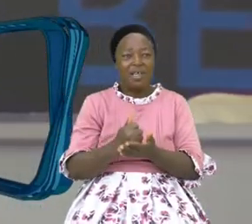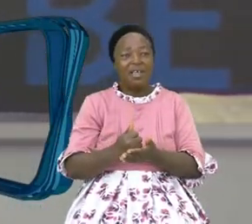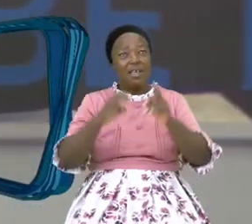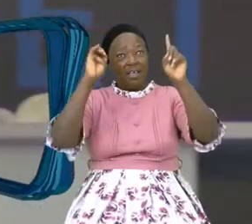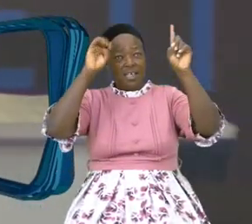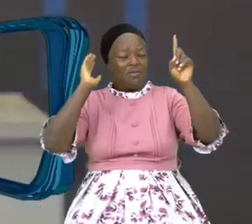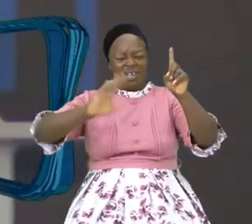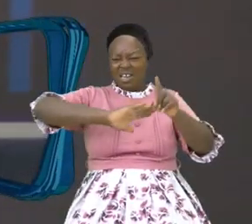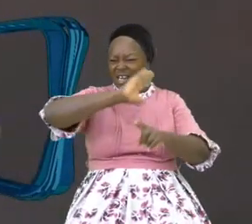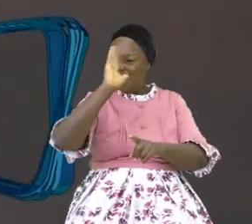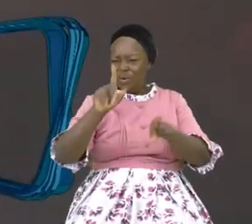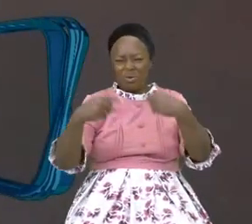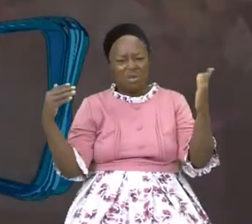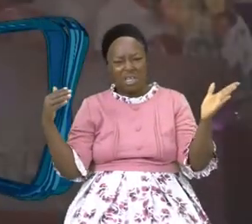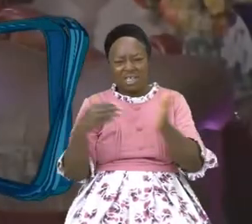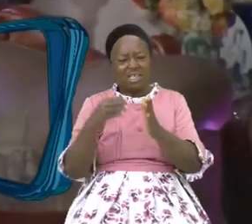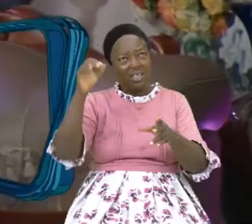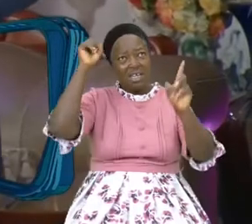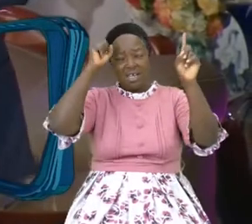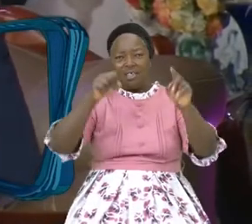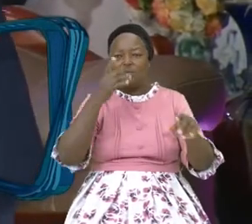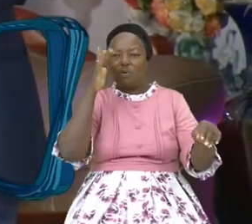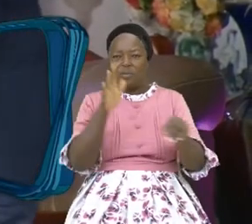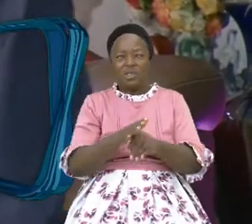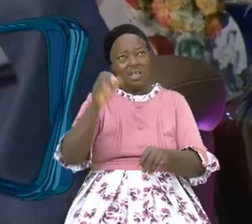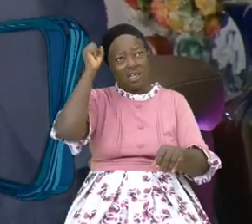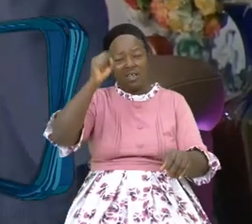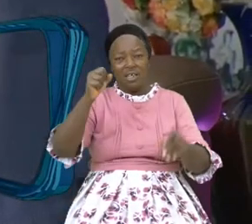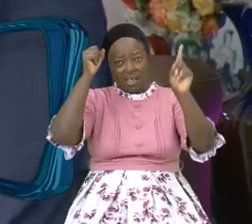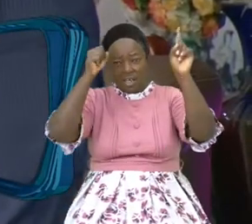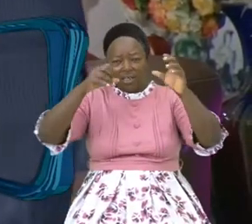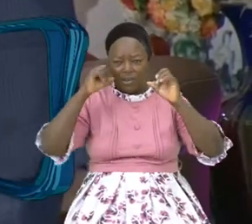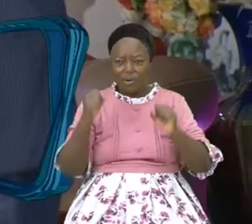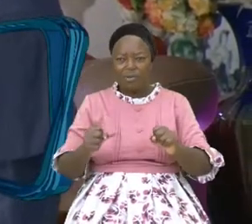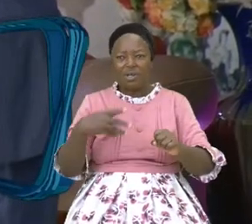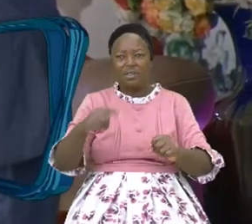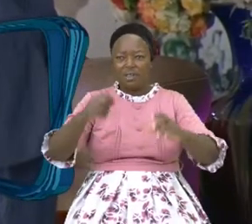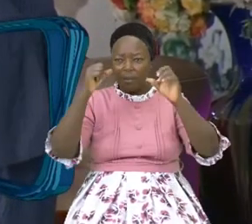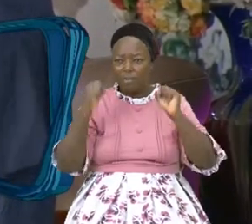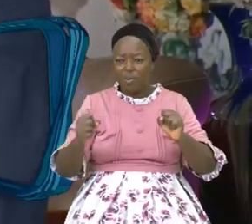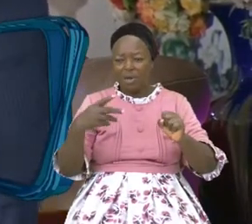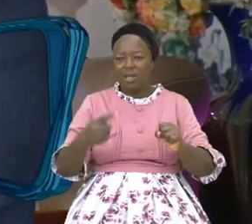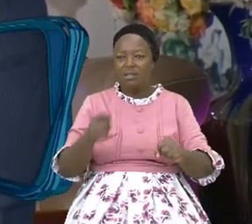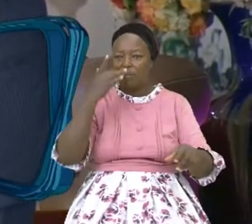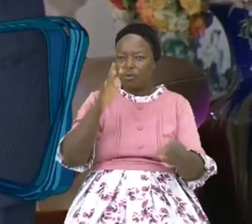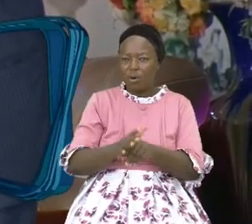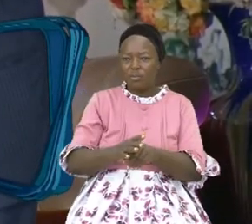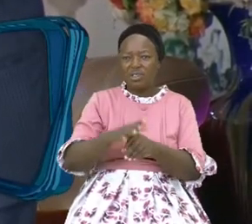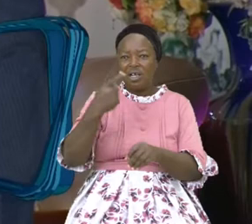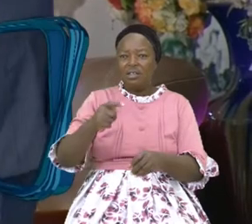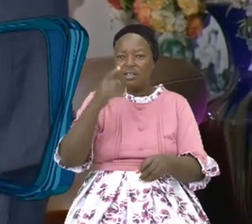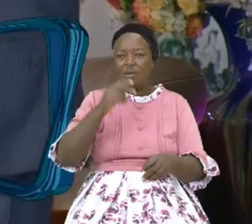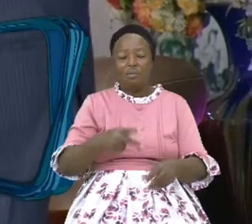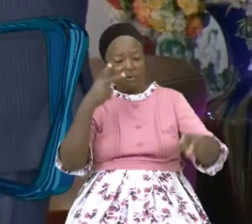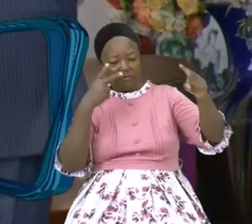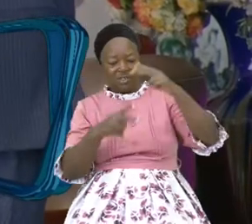never contradict his promise, his power. The power, the promise, the prophecy,